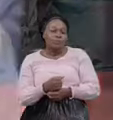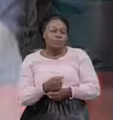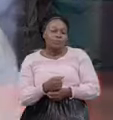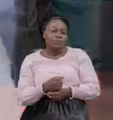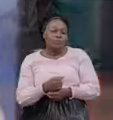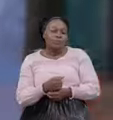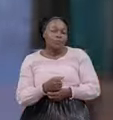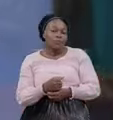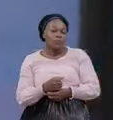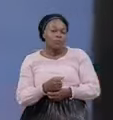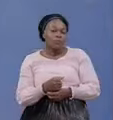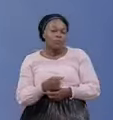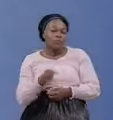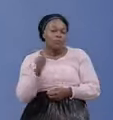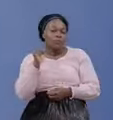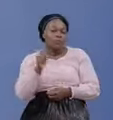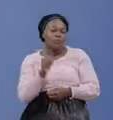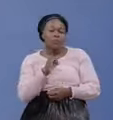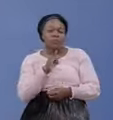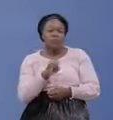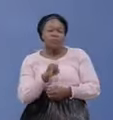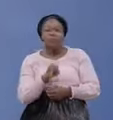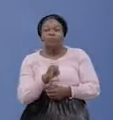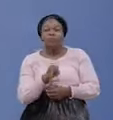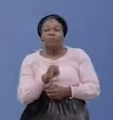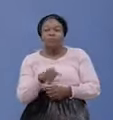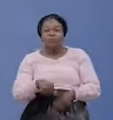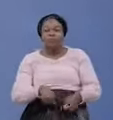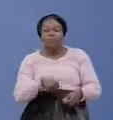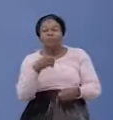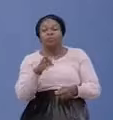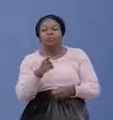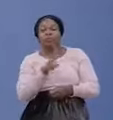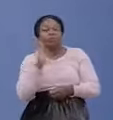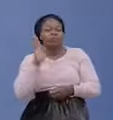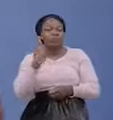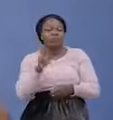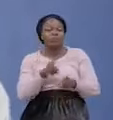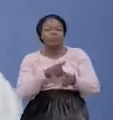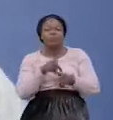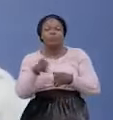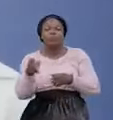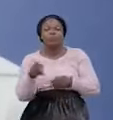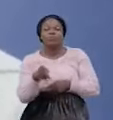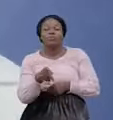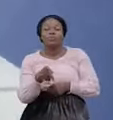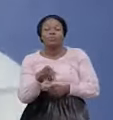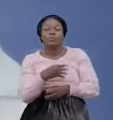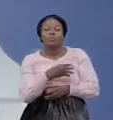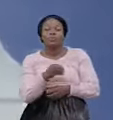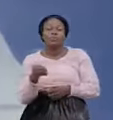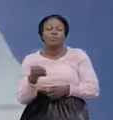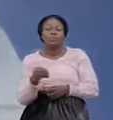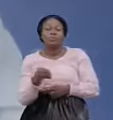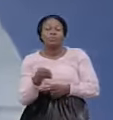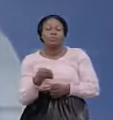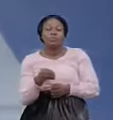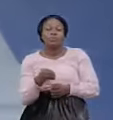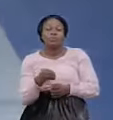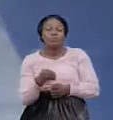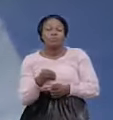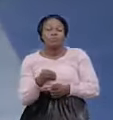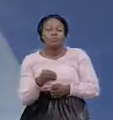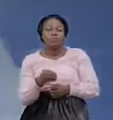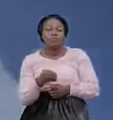I treat irrespective of ethnicity, religion, social background, and political affiliations. I make research on health